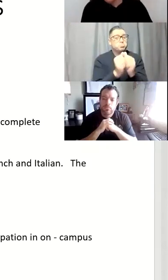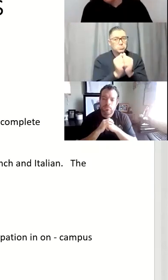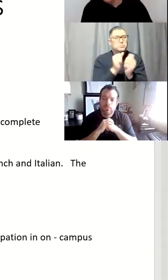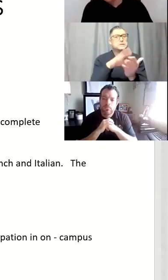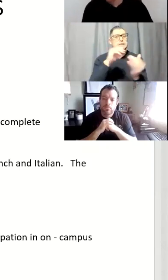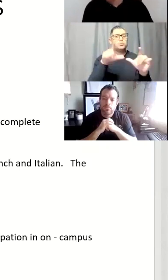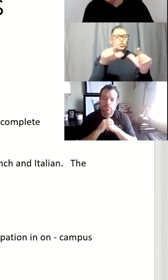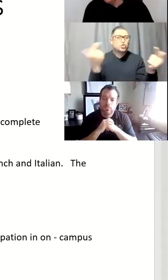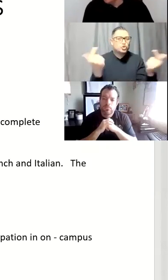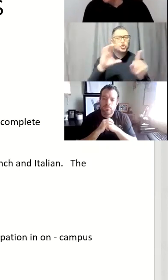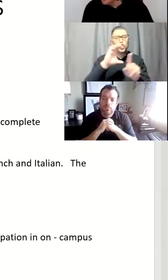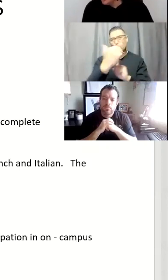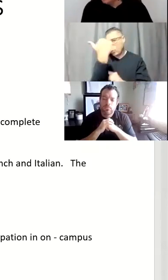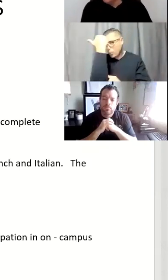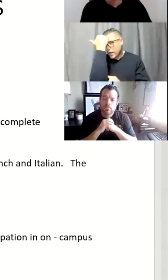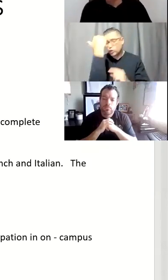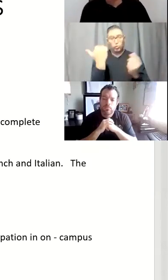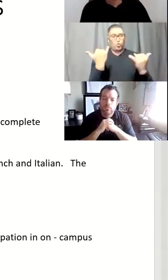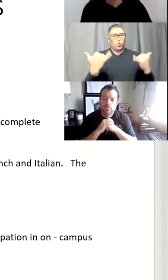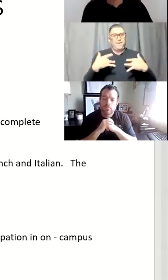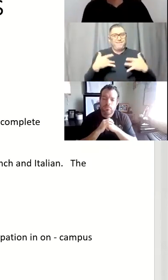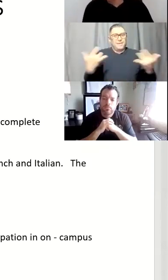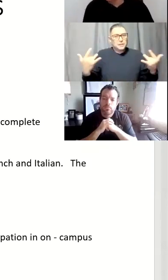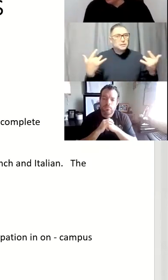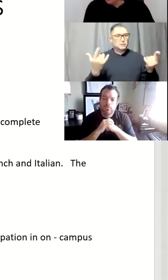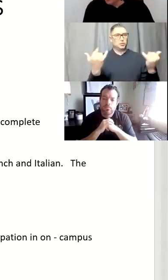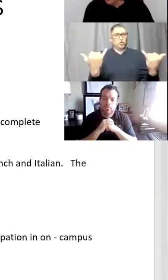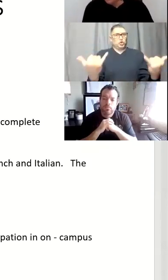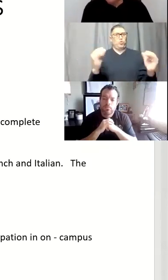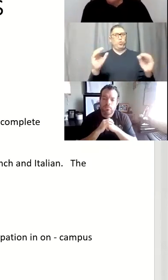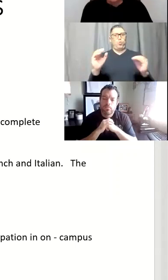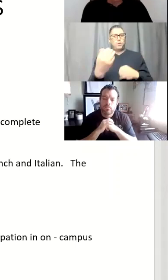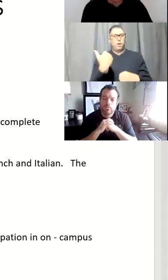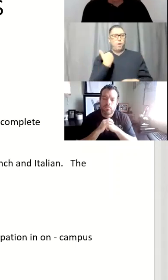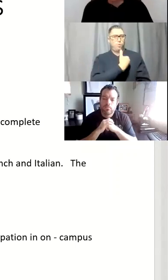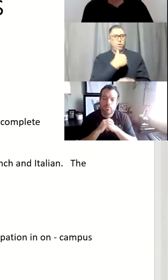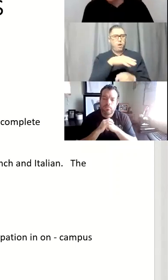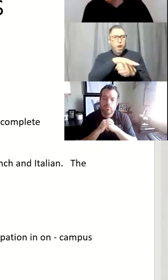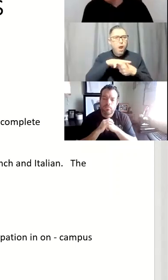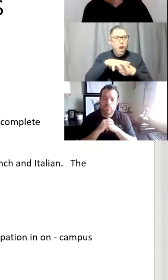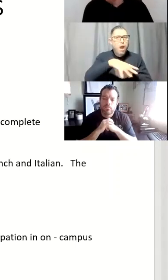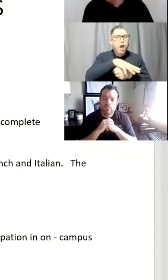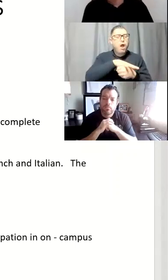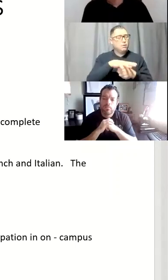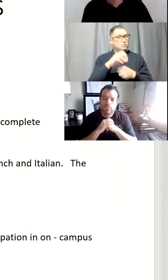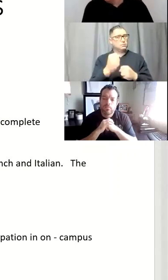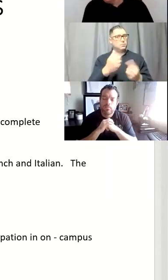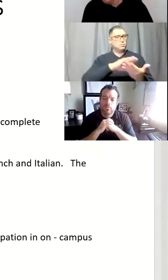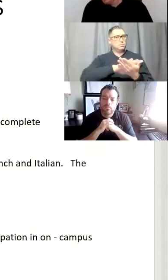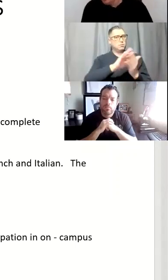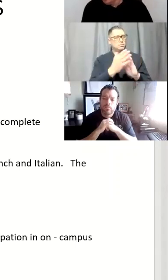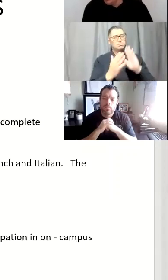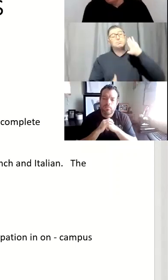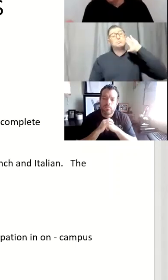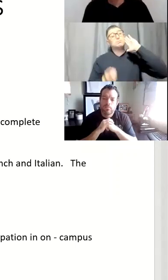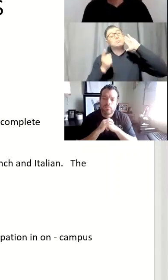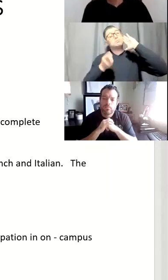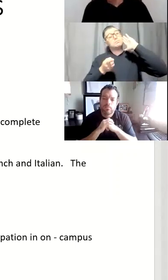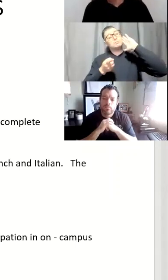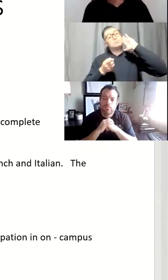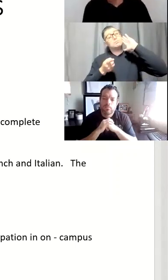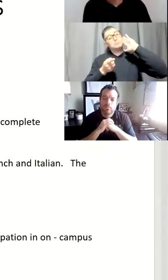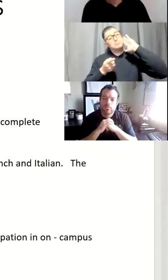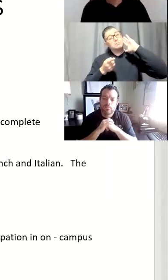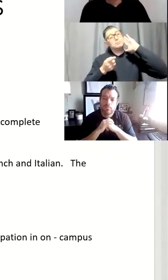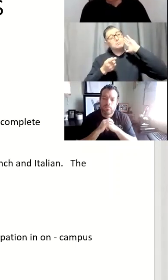cultural awareness, and current events and current organizations in our area. And so as I become aware of